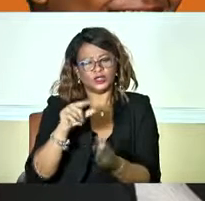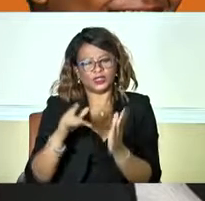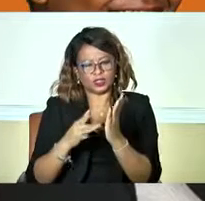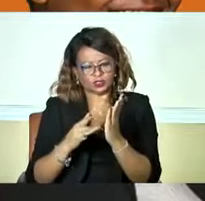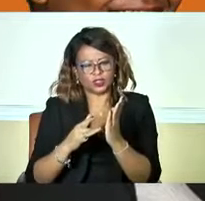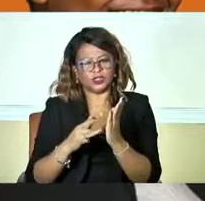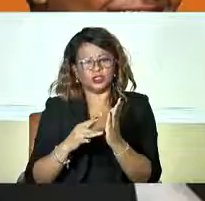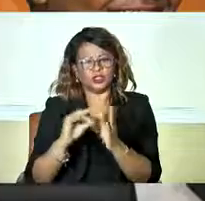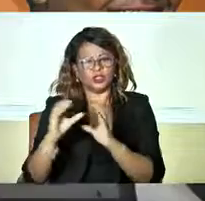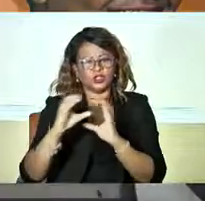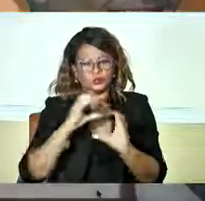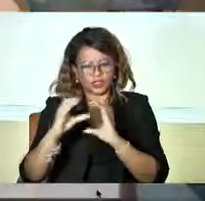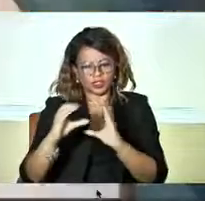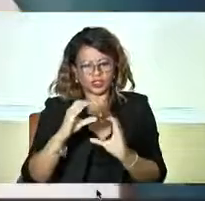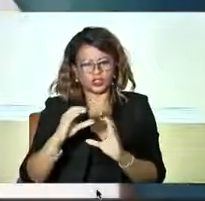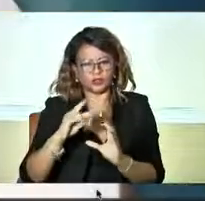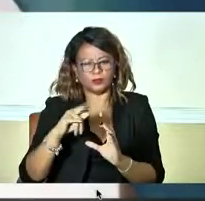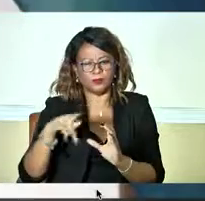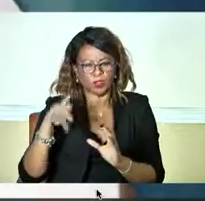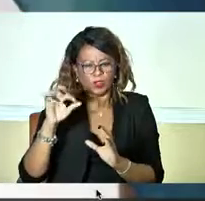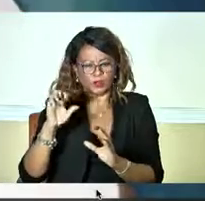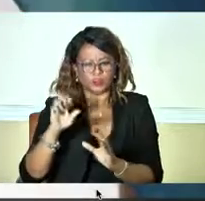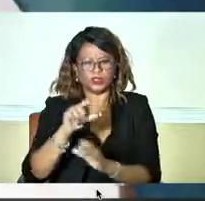publications/Electronic Communication Sector Policy